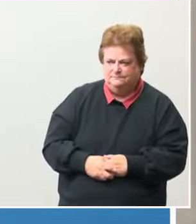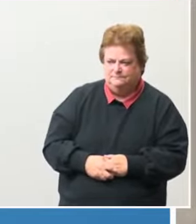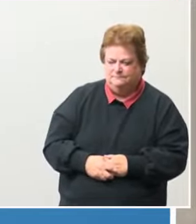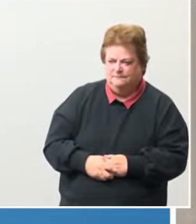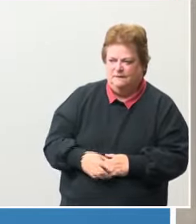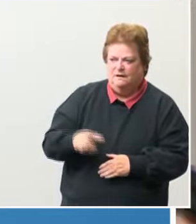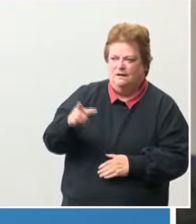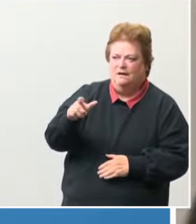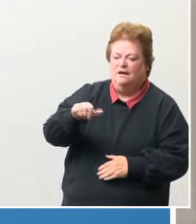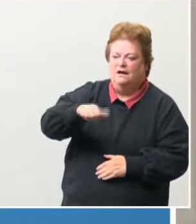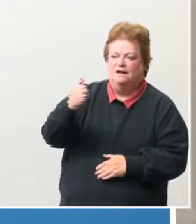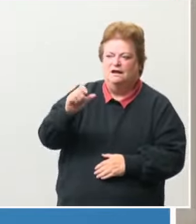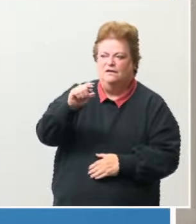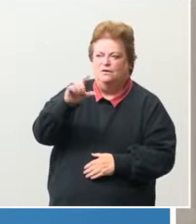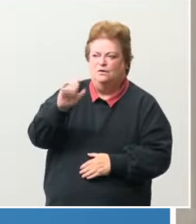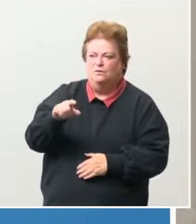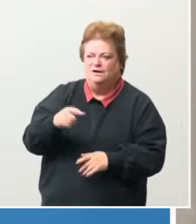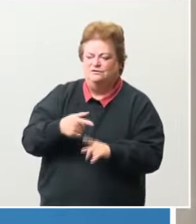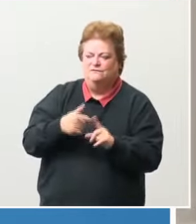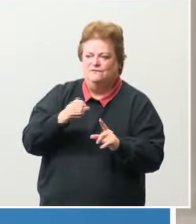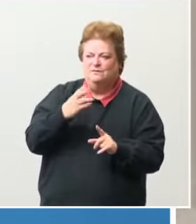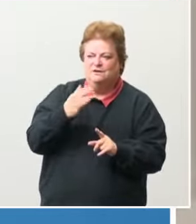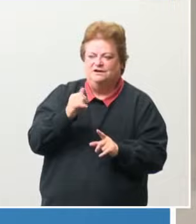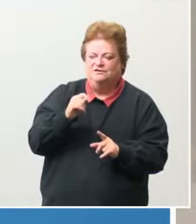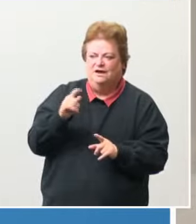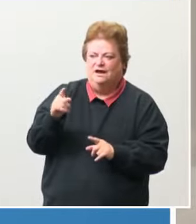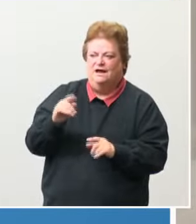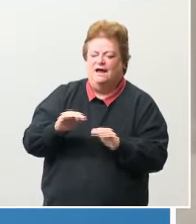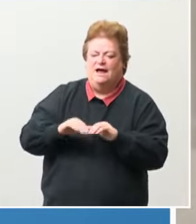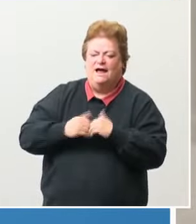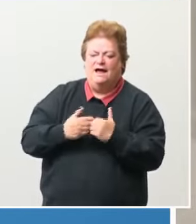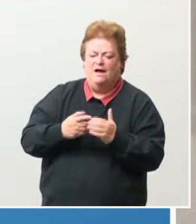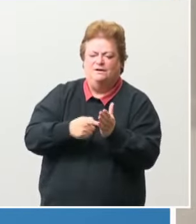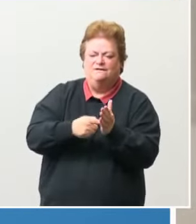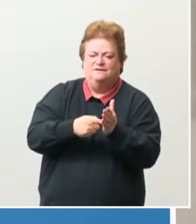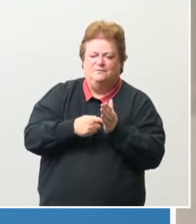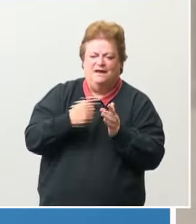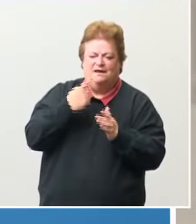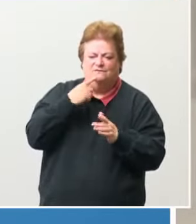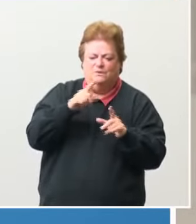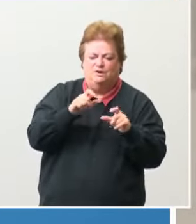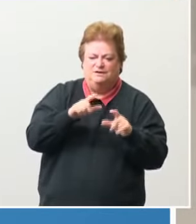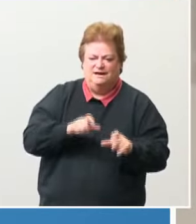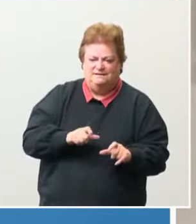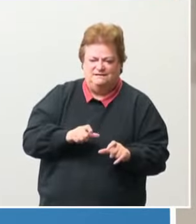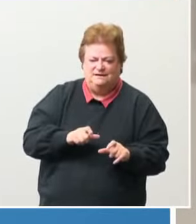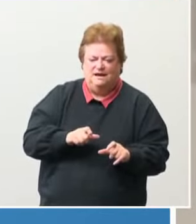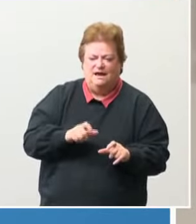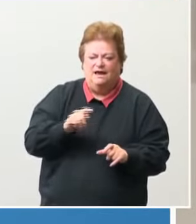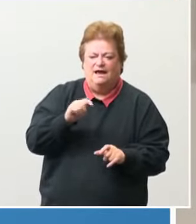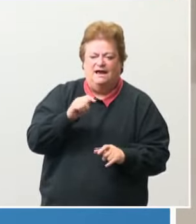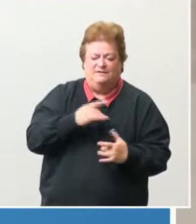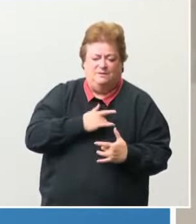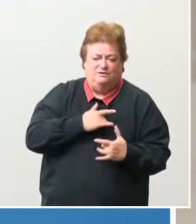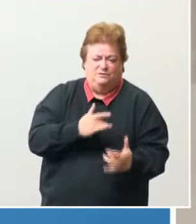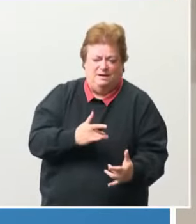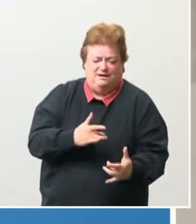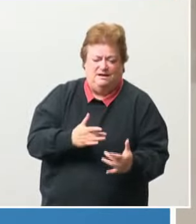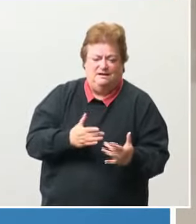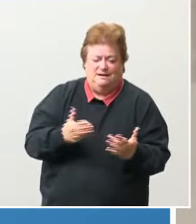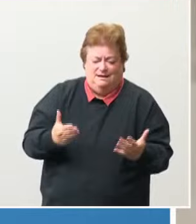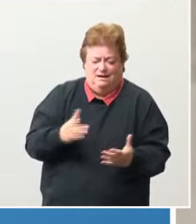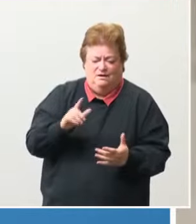And Director Lopez, we had another question come in on the chat. How has demand for testing been trending in the county over the last few